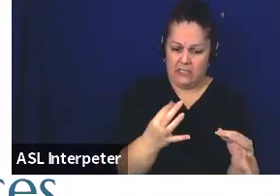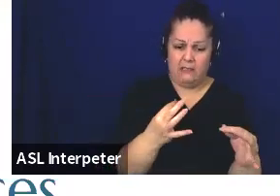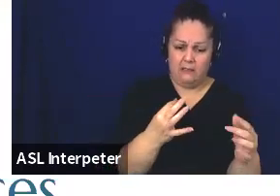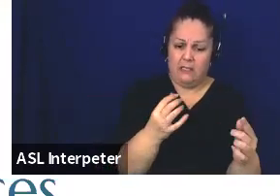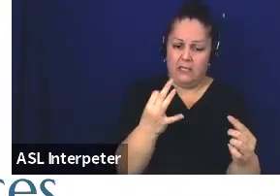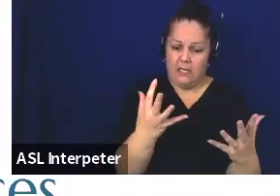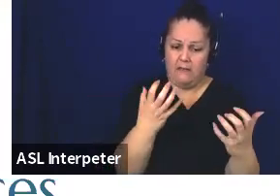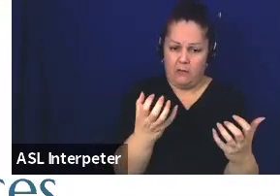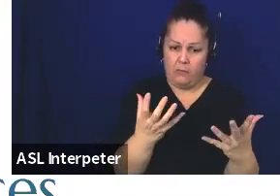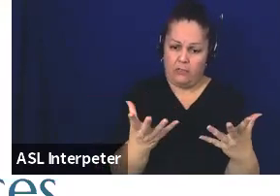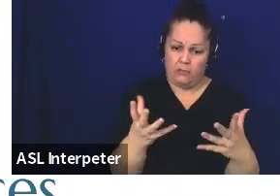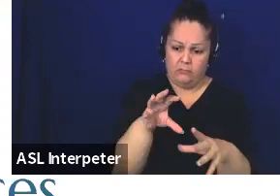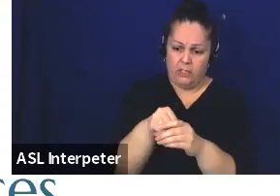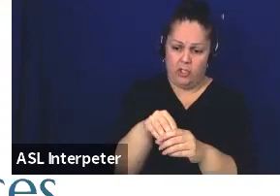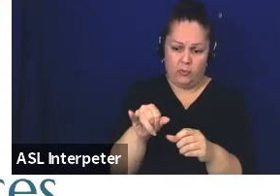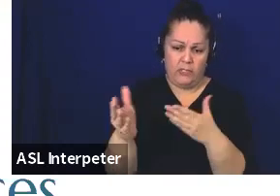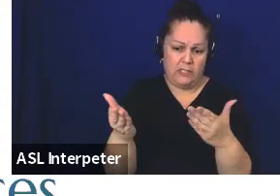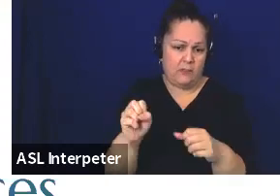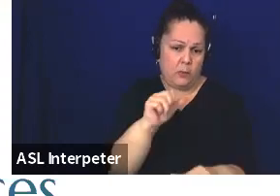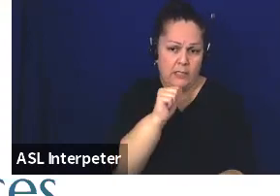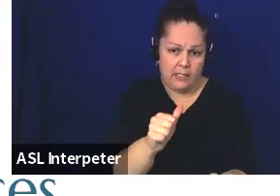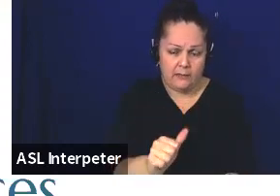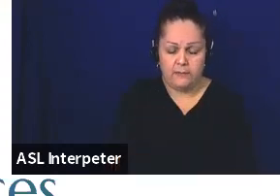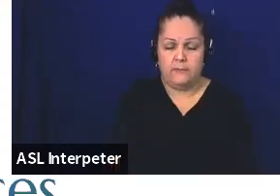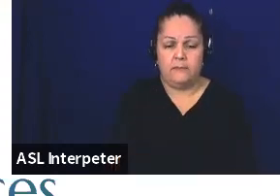would like to engage with this sort of service at all.